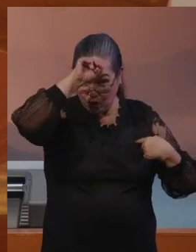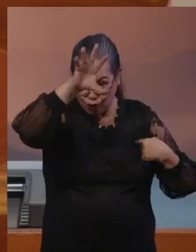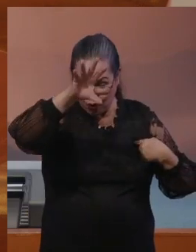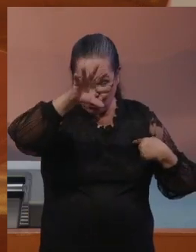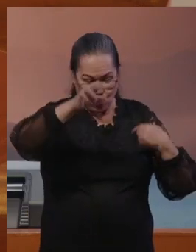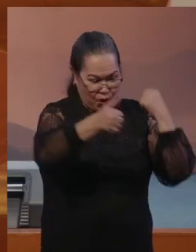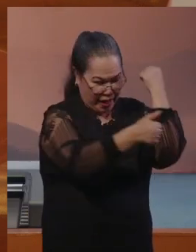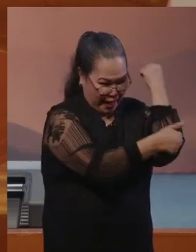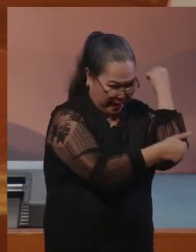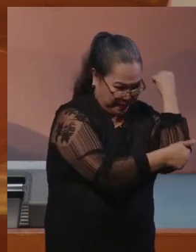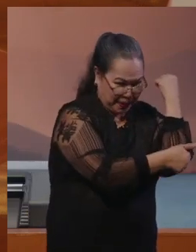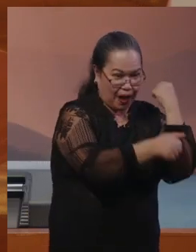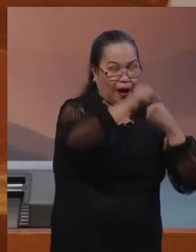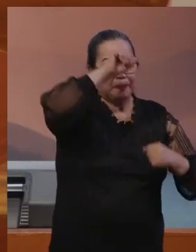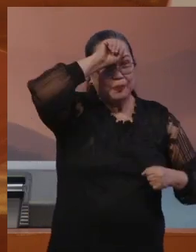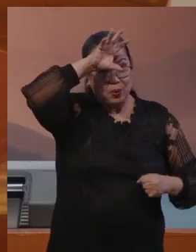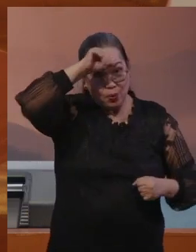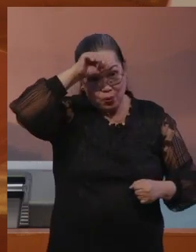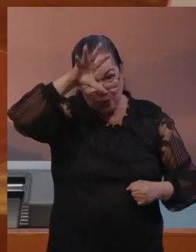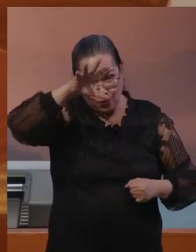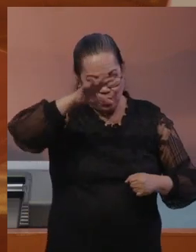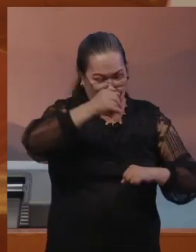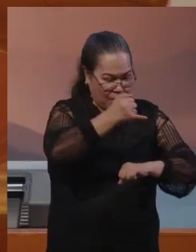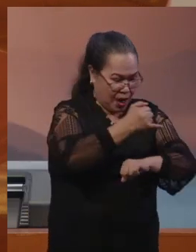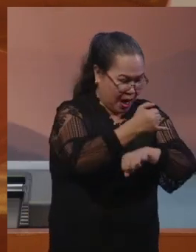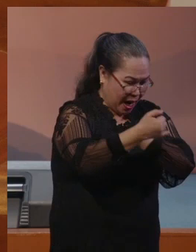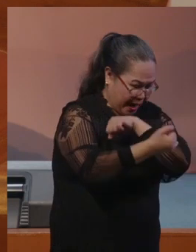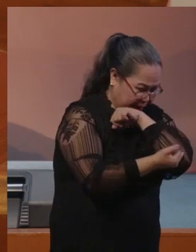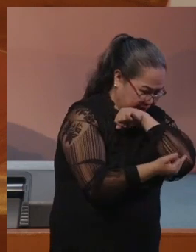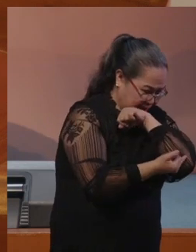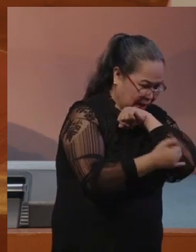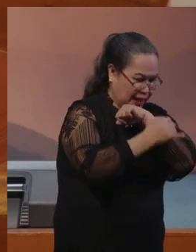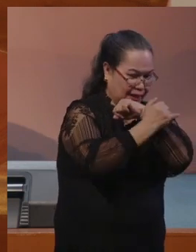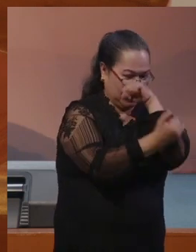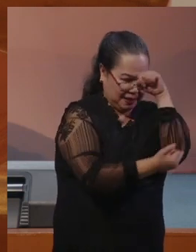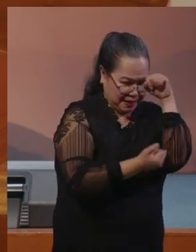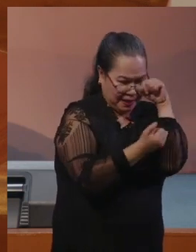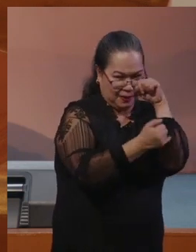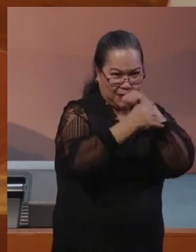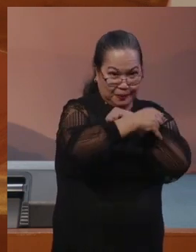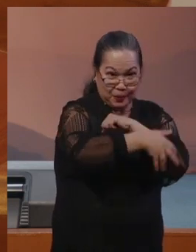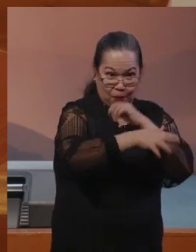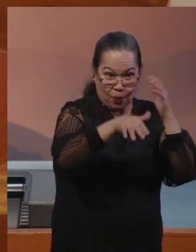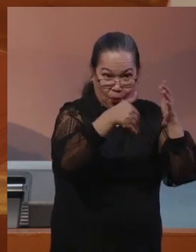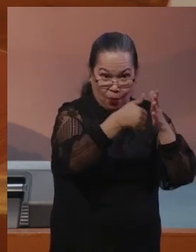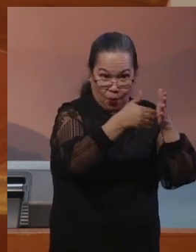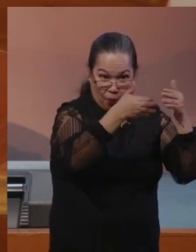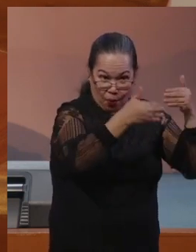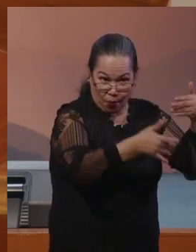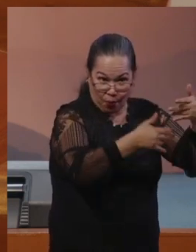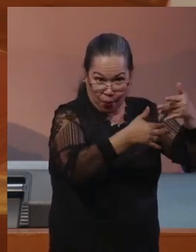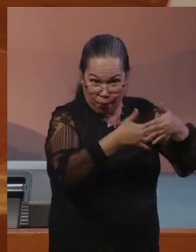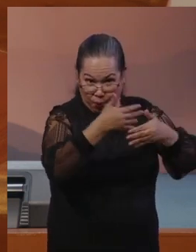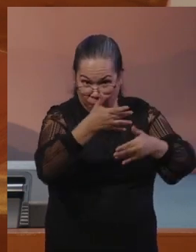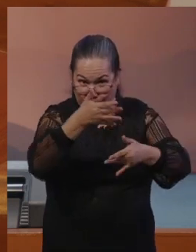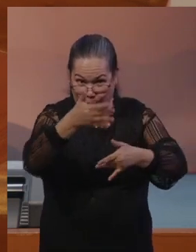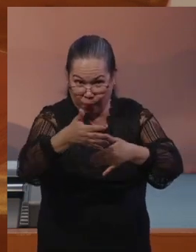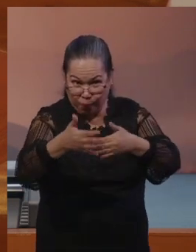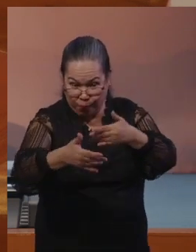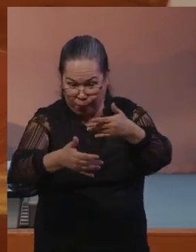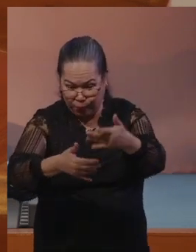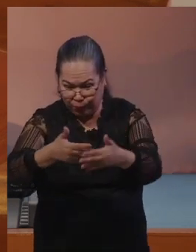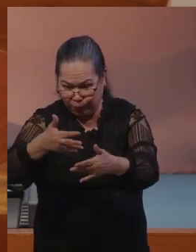Abraham was the father of Isaac, and Isaac the father of Jacob, Jacob the father of Judah and his brothers, and Judah the father of Perez and Zerah by